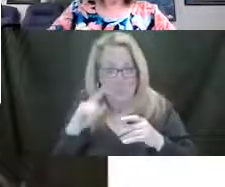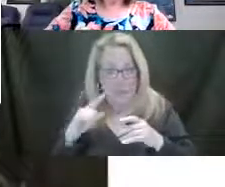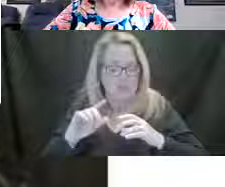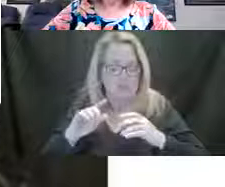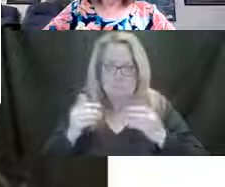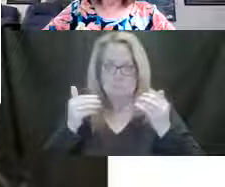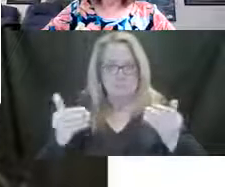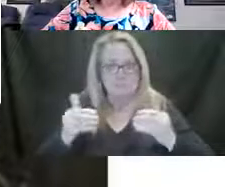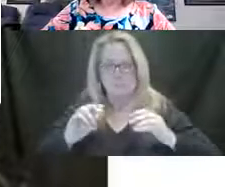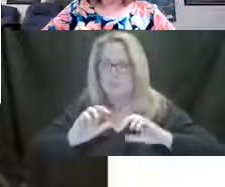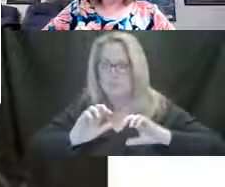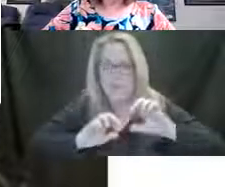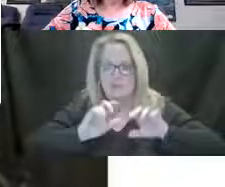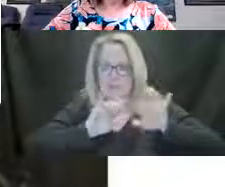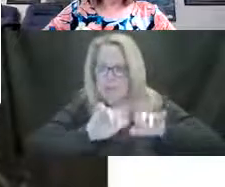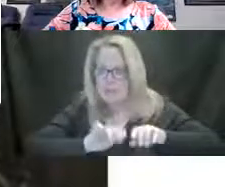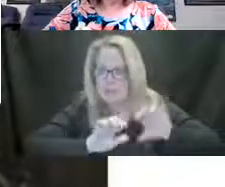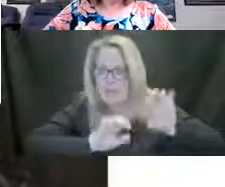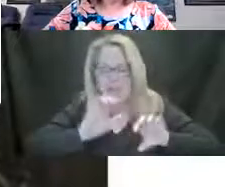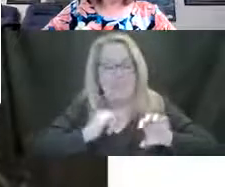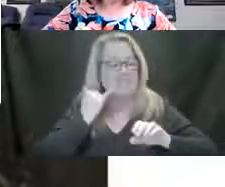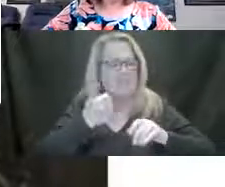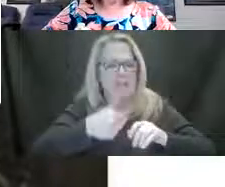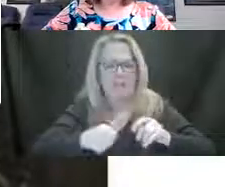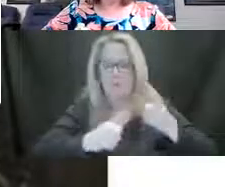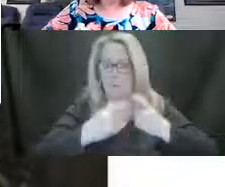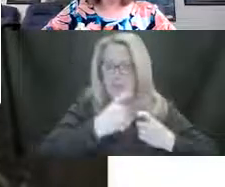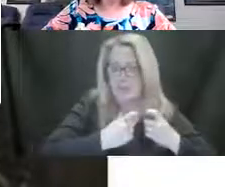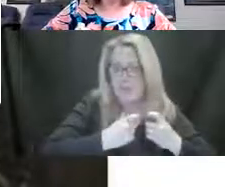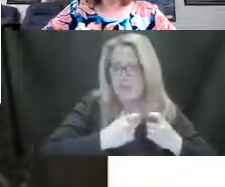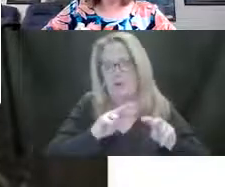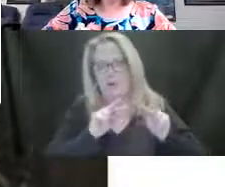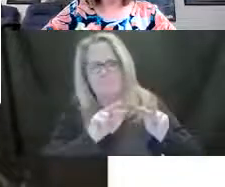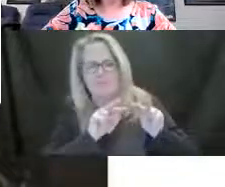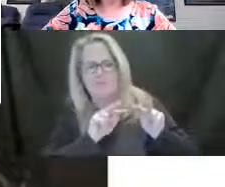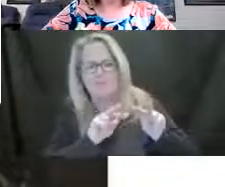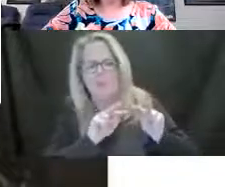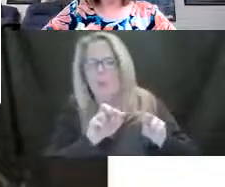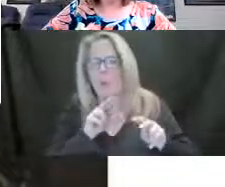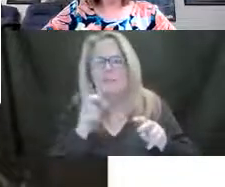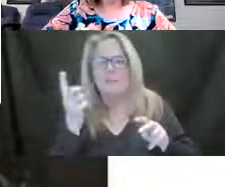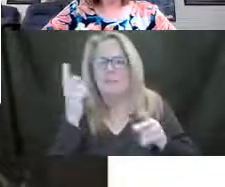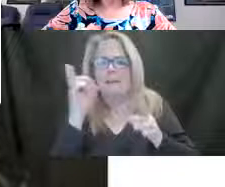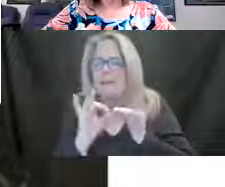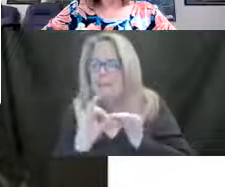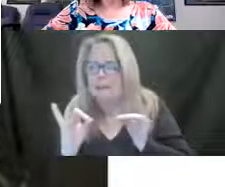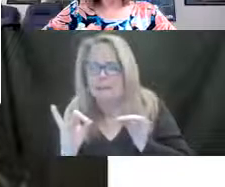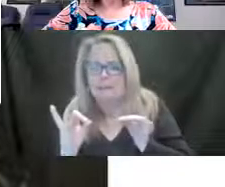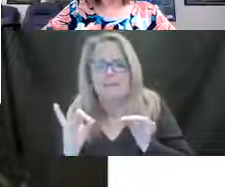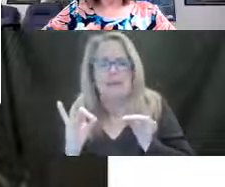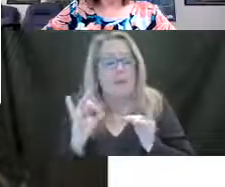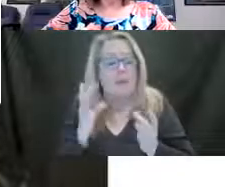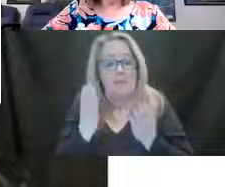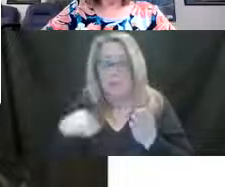have observations or questions or anything that you would like to offer that you use some of the